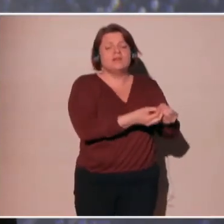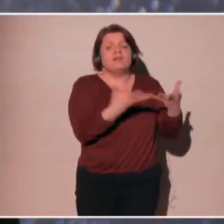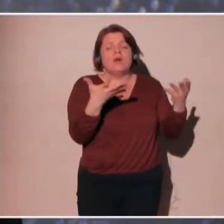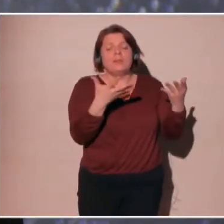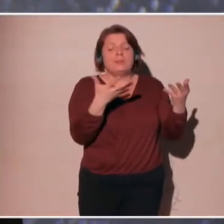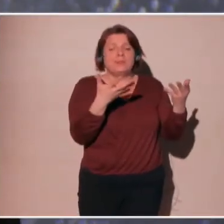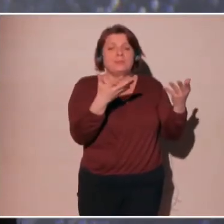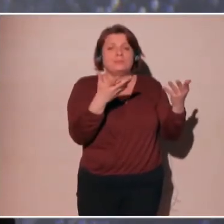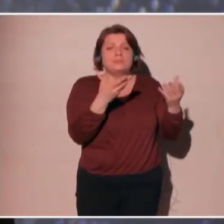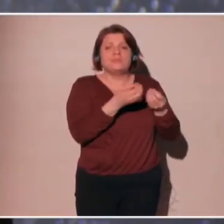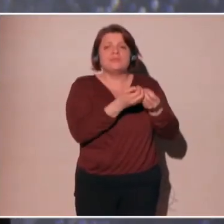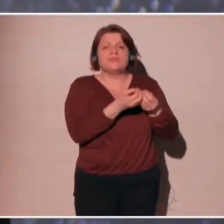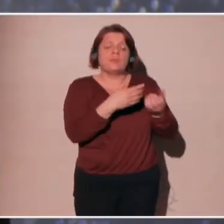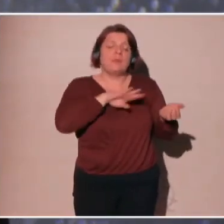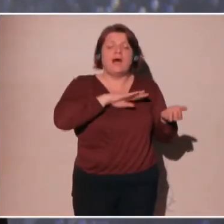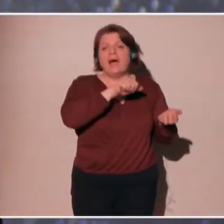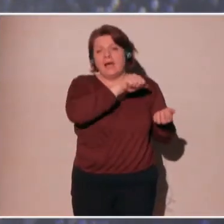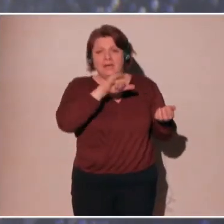extremely useful.